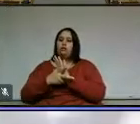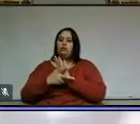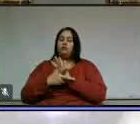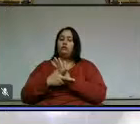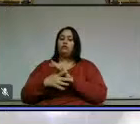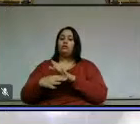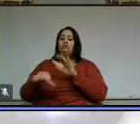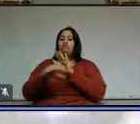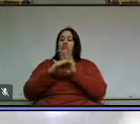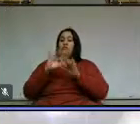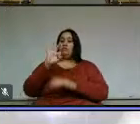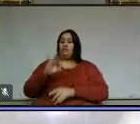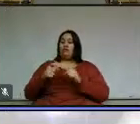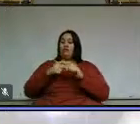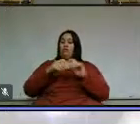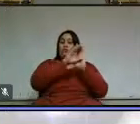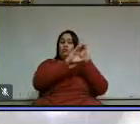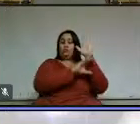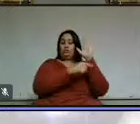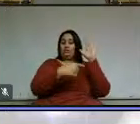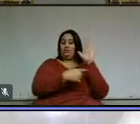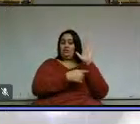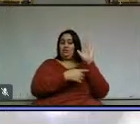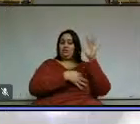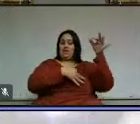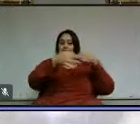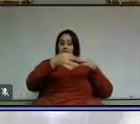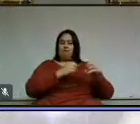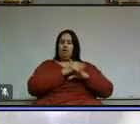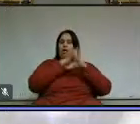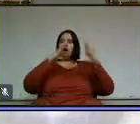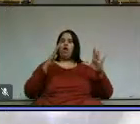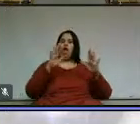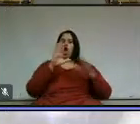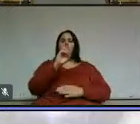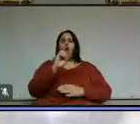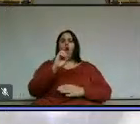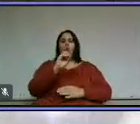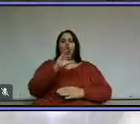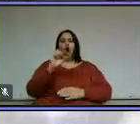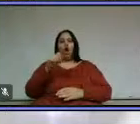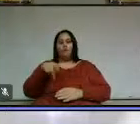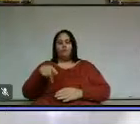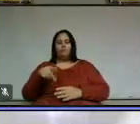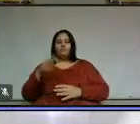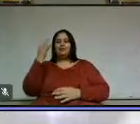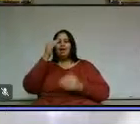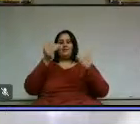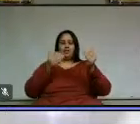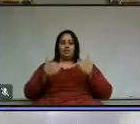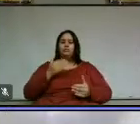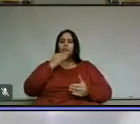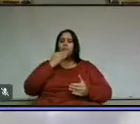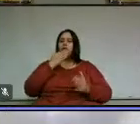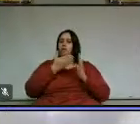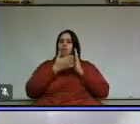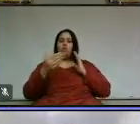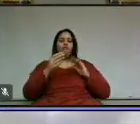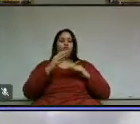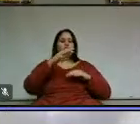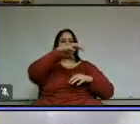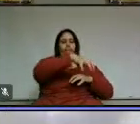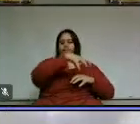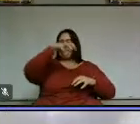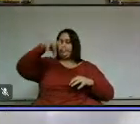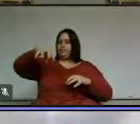Chapter 3 of the Constitution and defining the nature of cooperative governance delineates the parameters within which spheres must